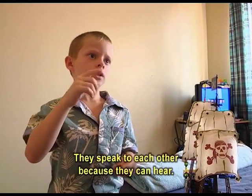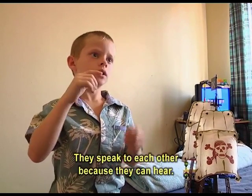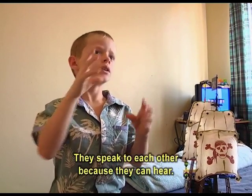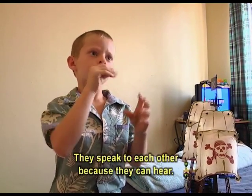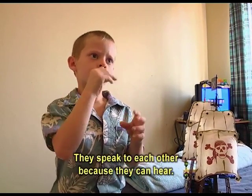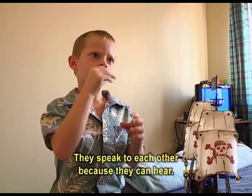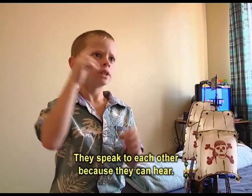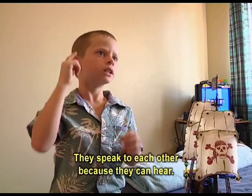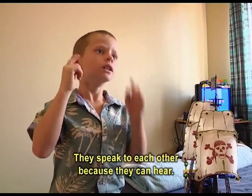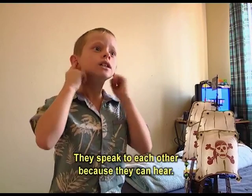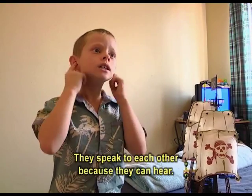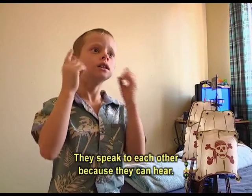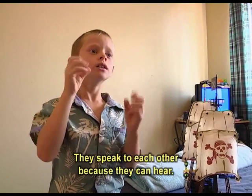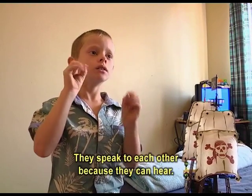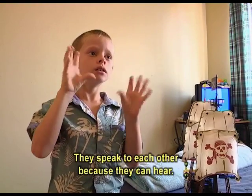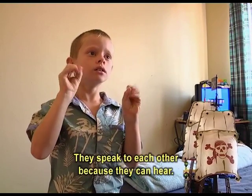hear.